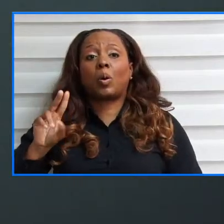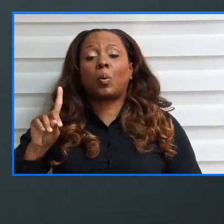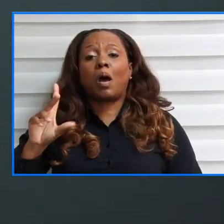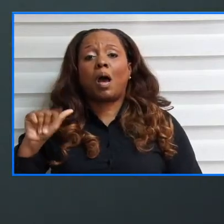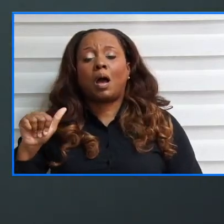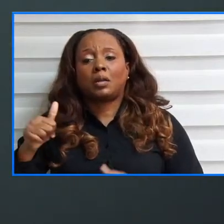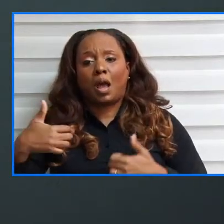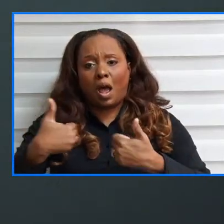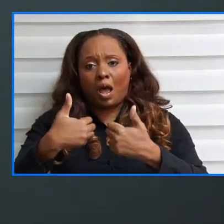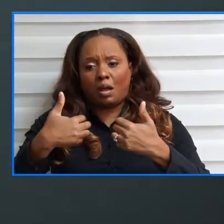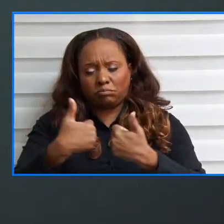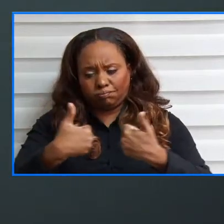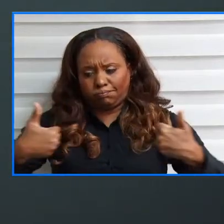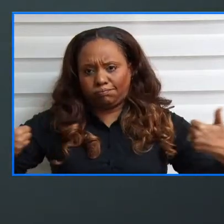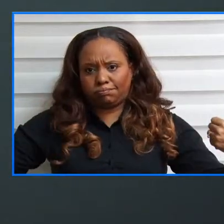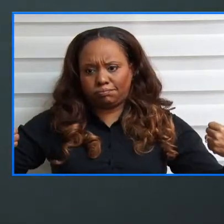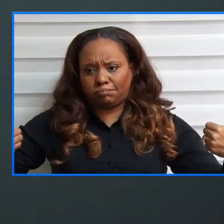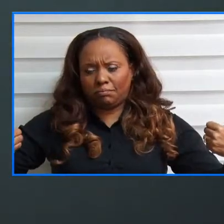some common